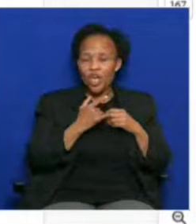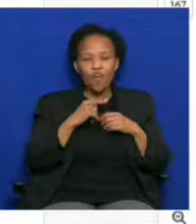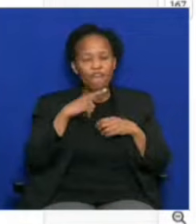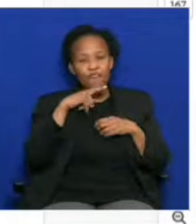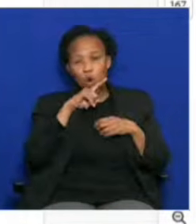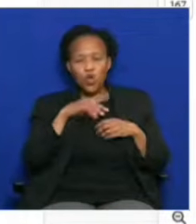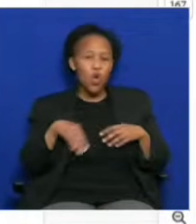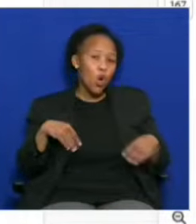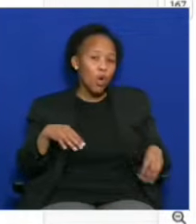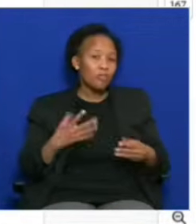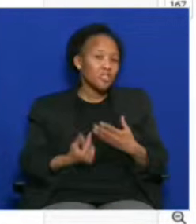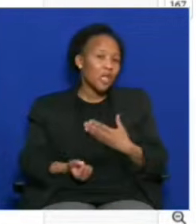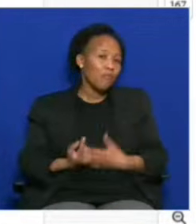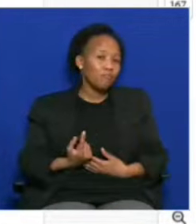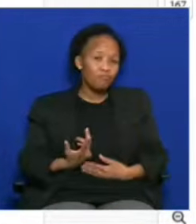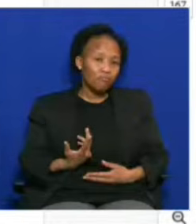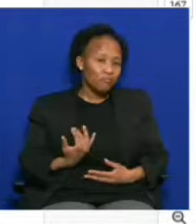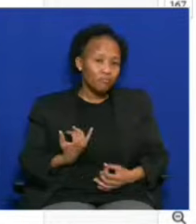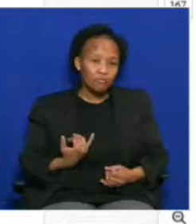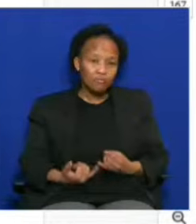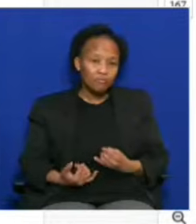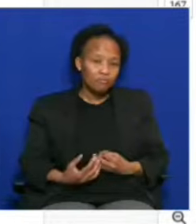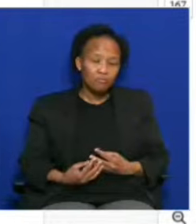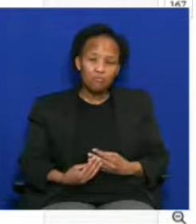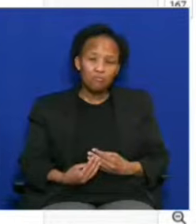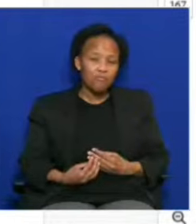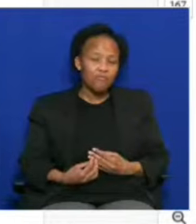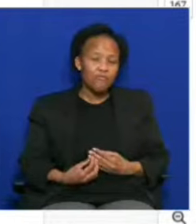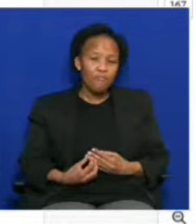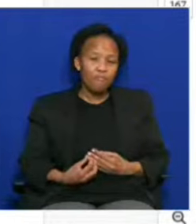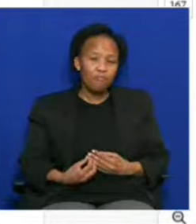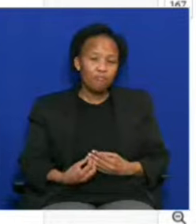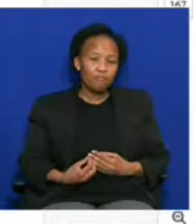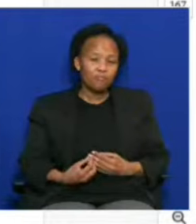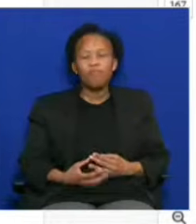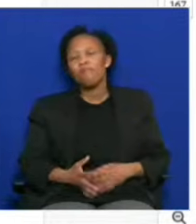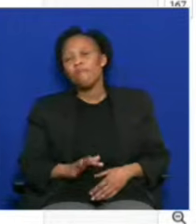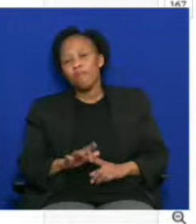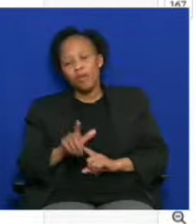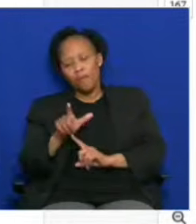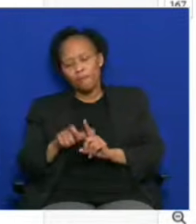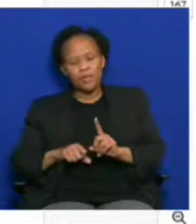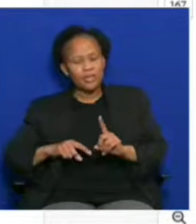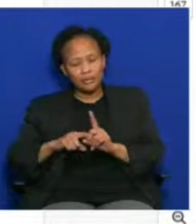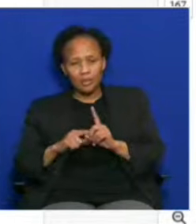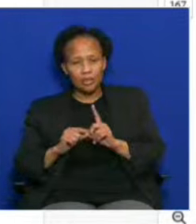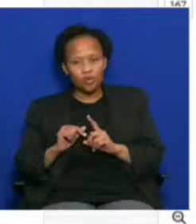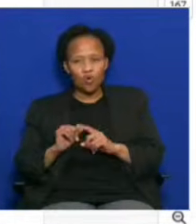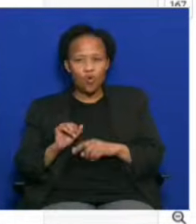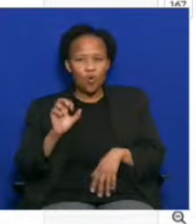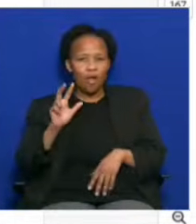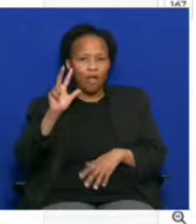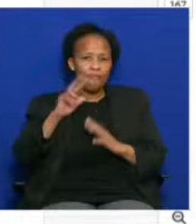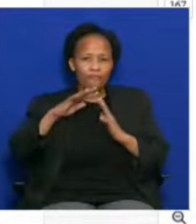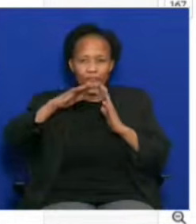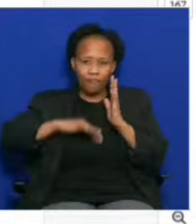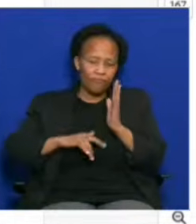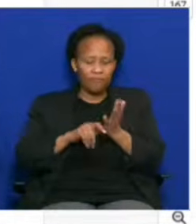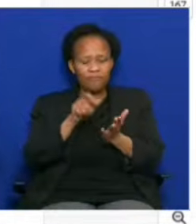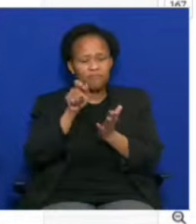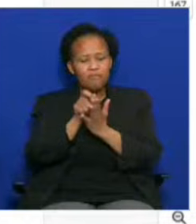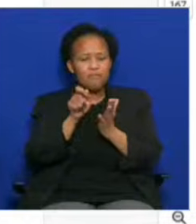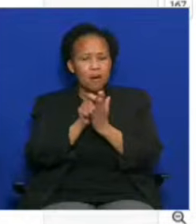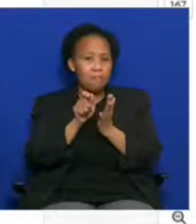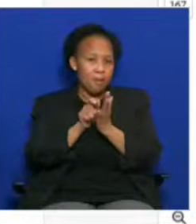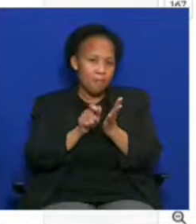So, as I said, the person that wrote this affidavit and took this affidavit will be able